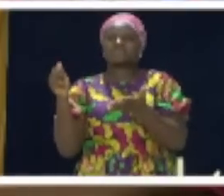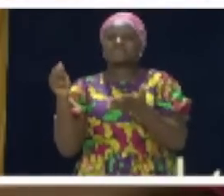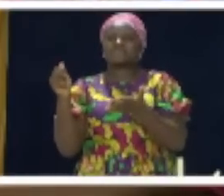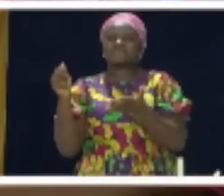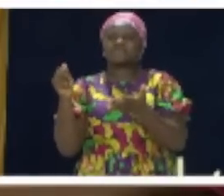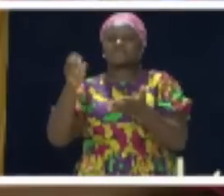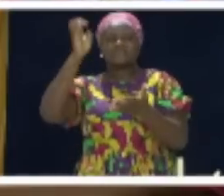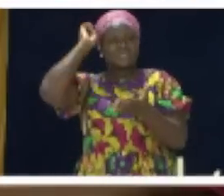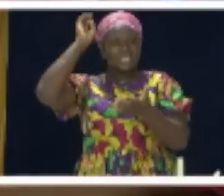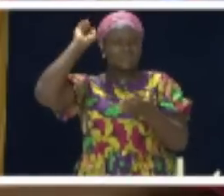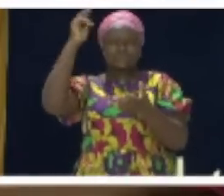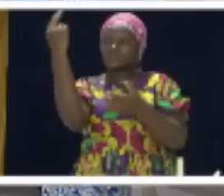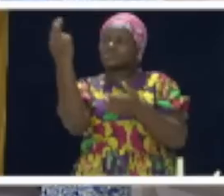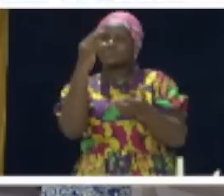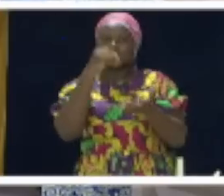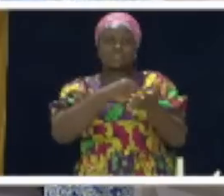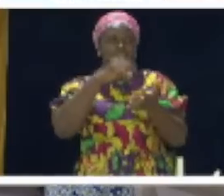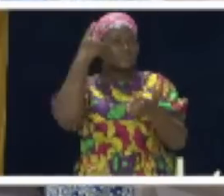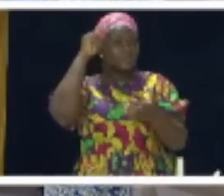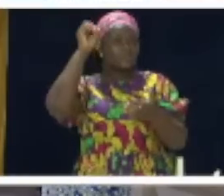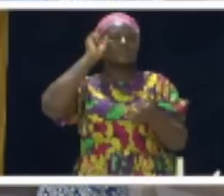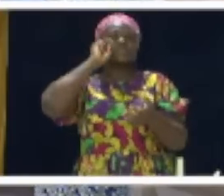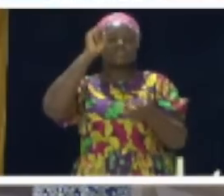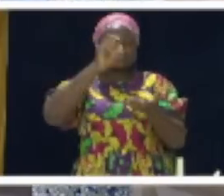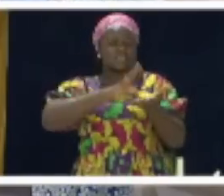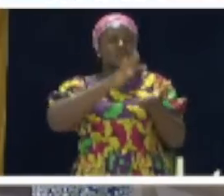He will use it for his glory.